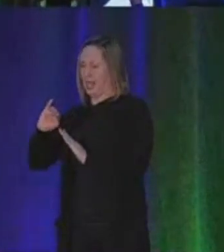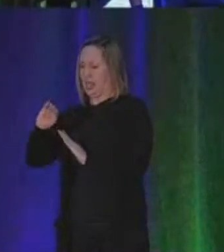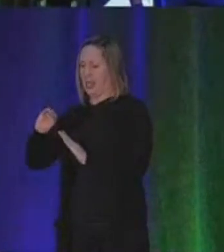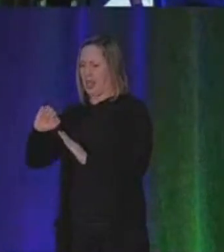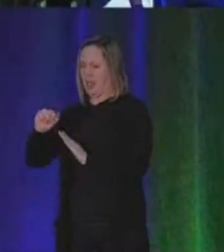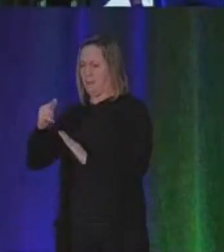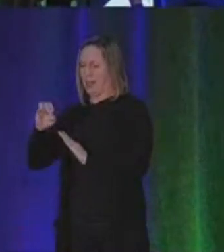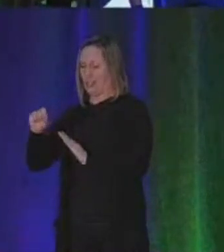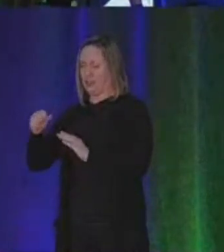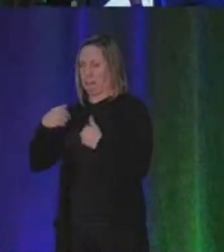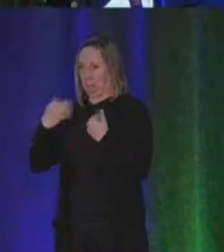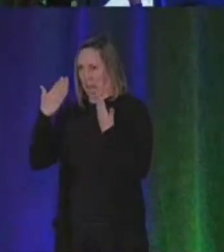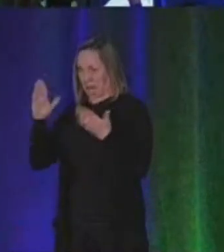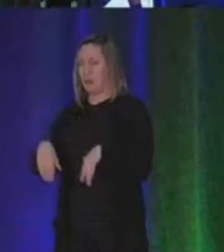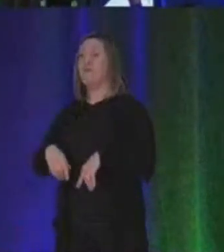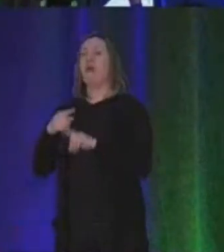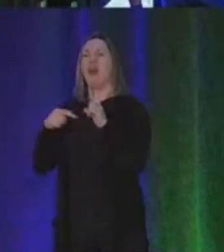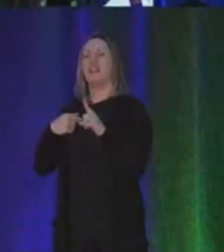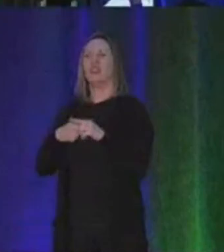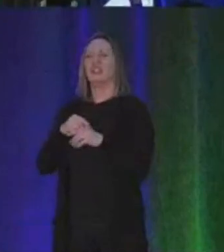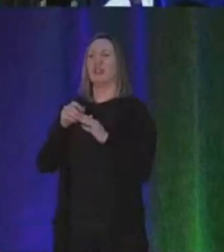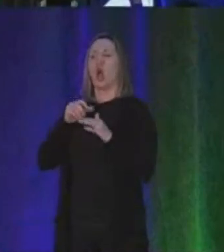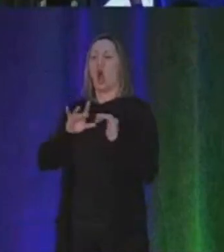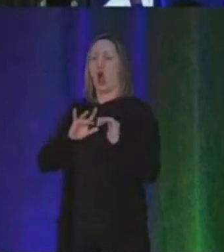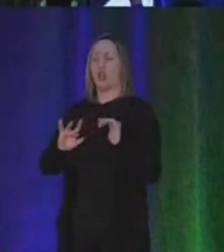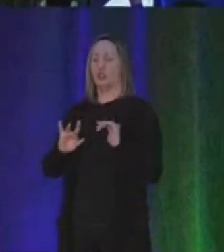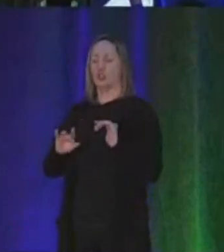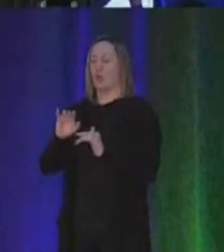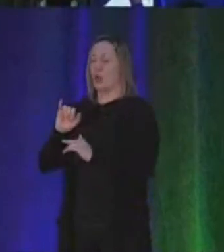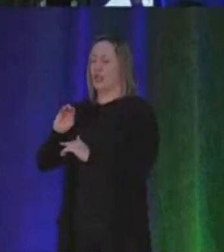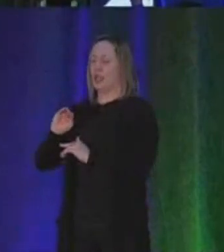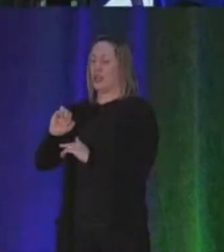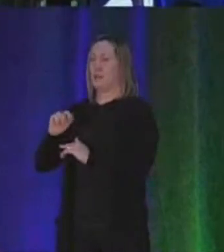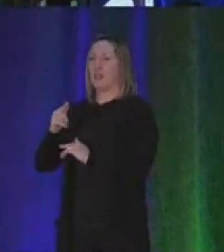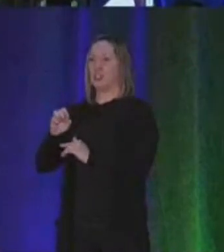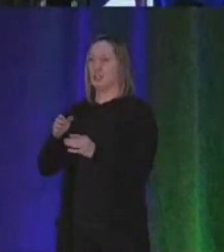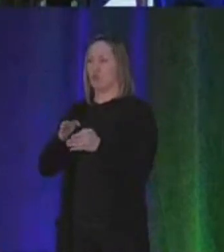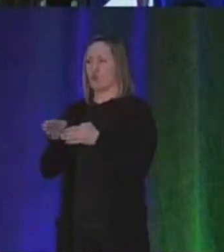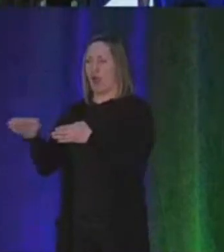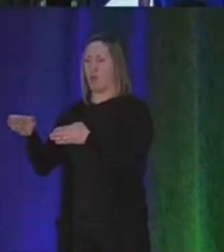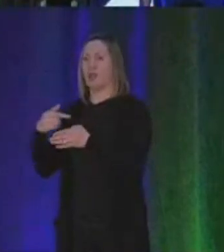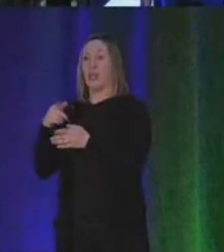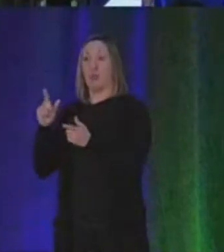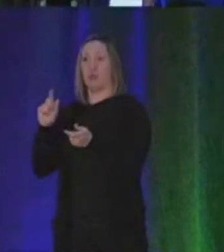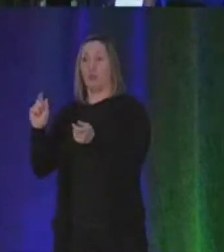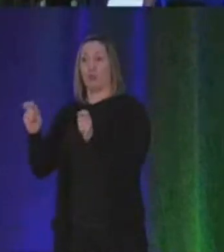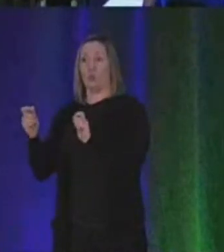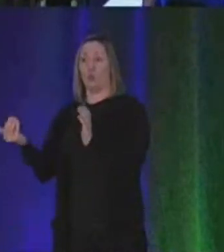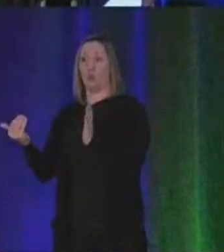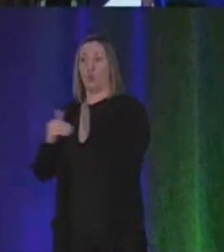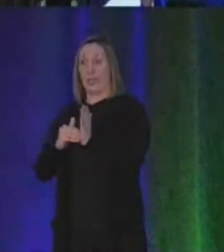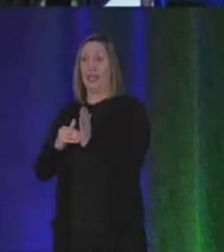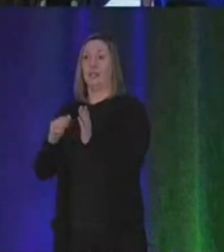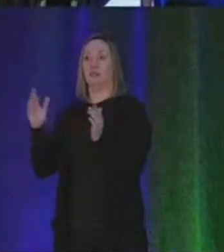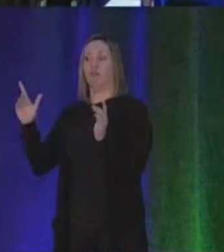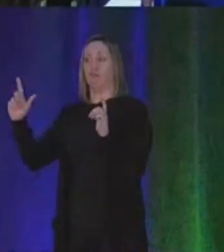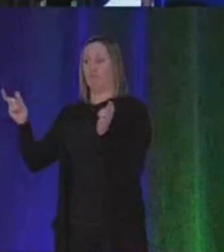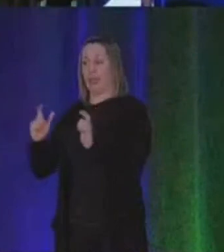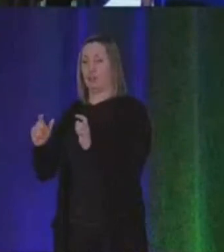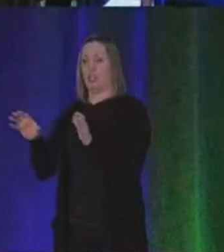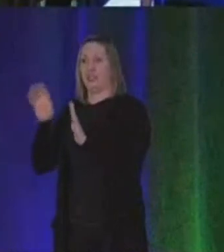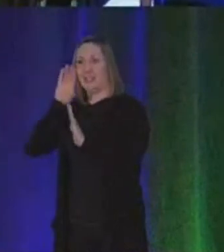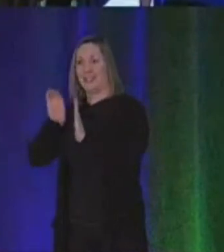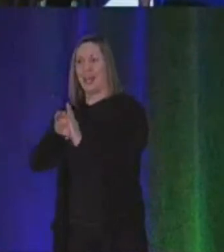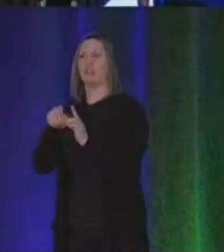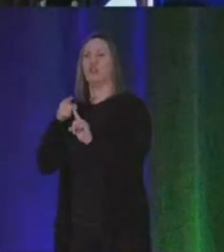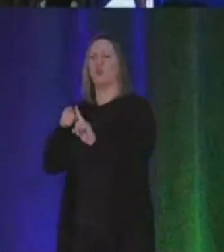about. There's an underscore images route where it'll do image resizing. So instead of directly serving images